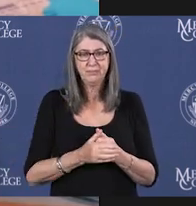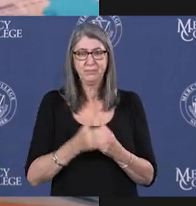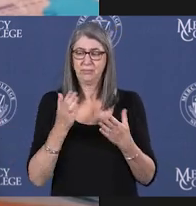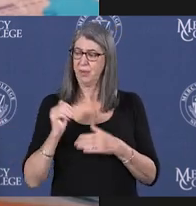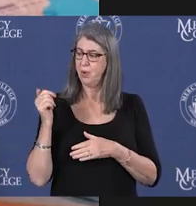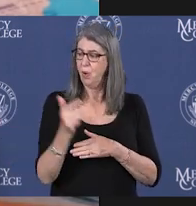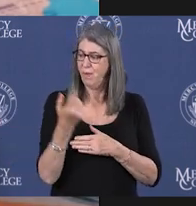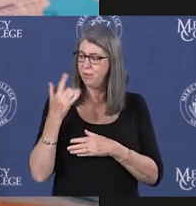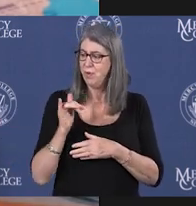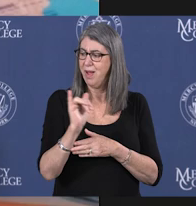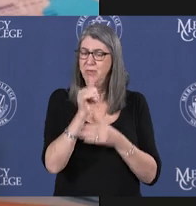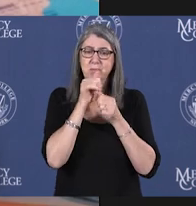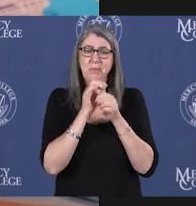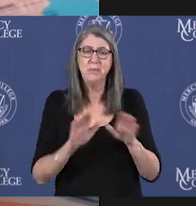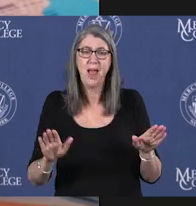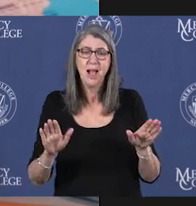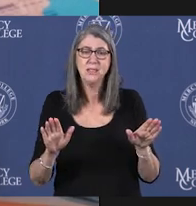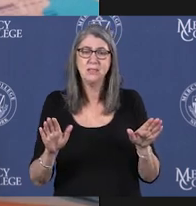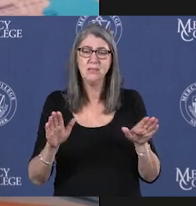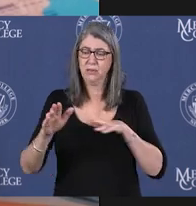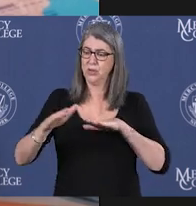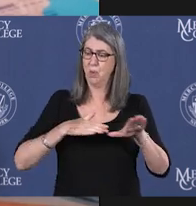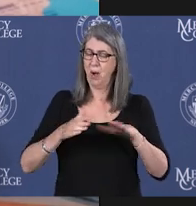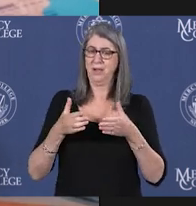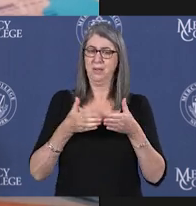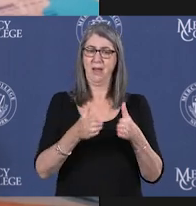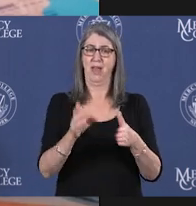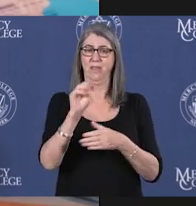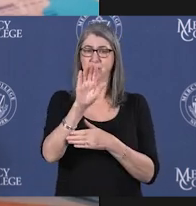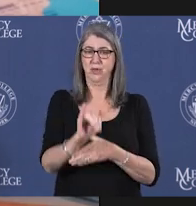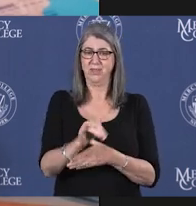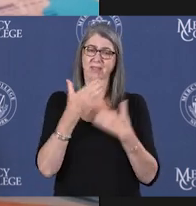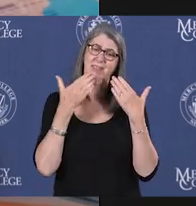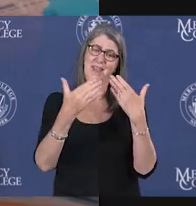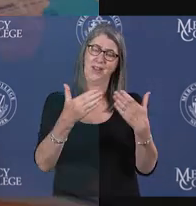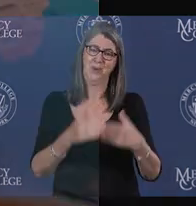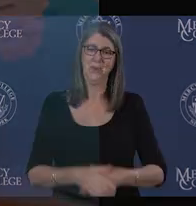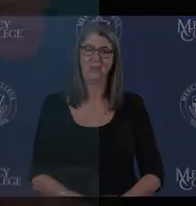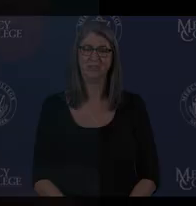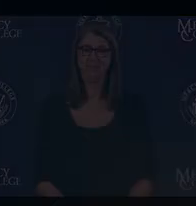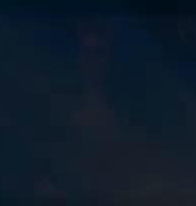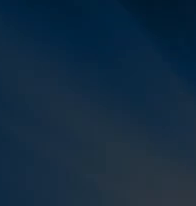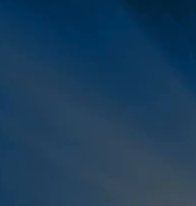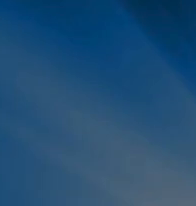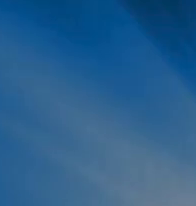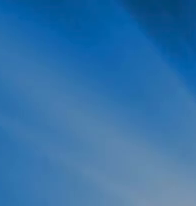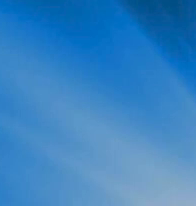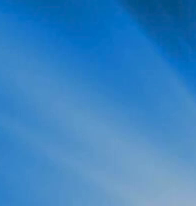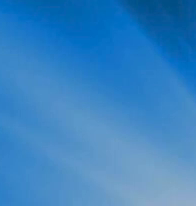May we all forever be blessed enough to walk the path of mercy. Thank you.